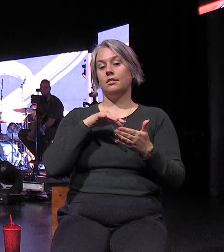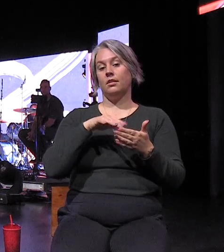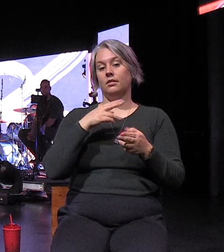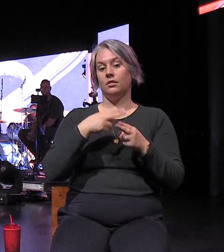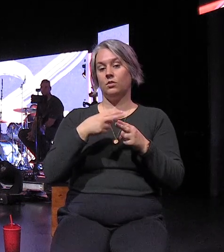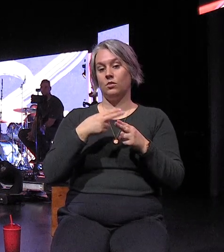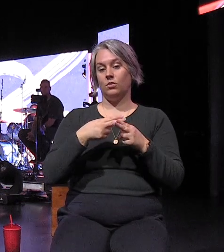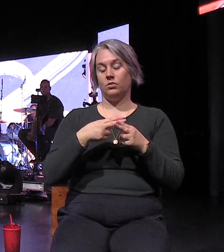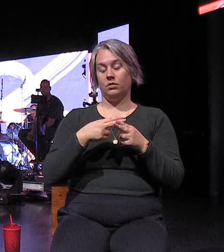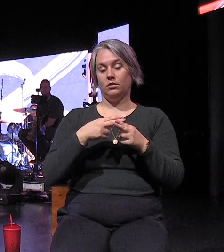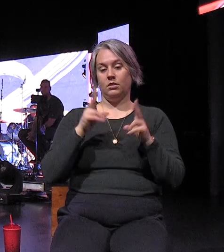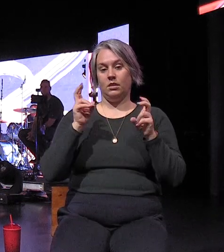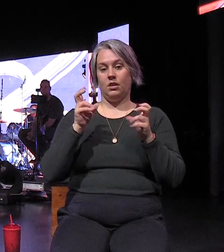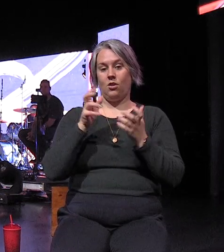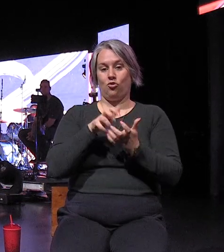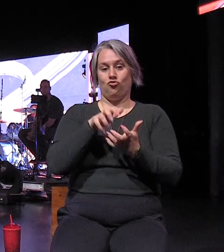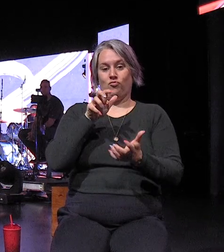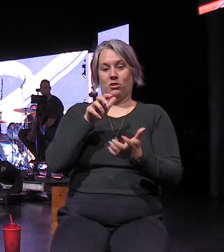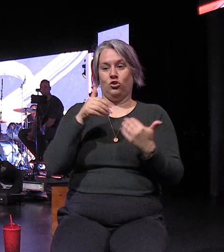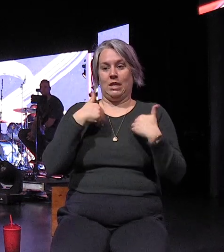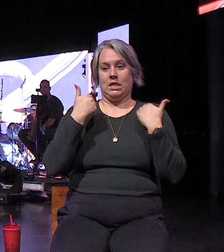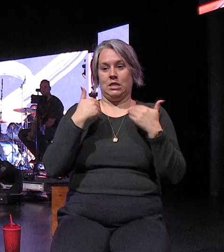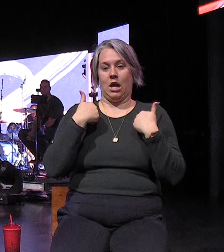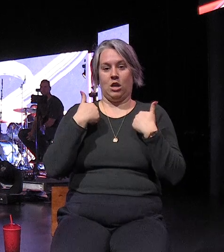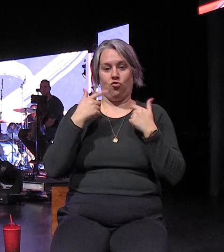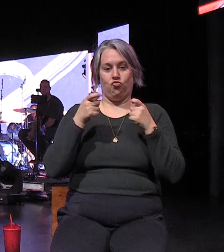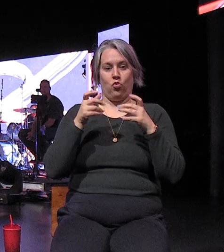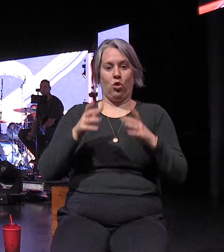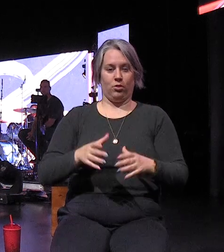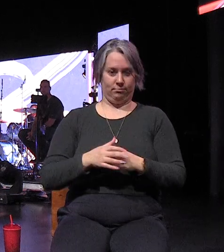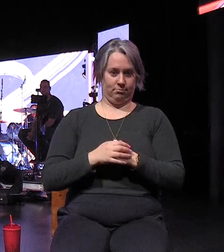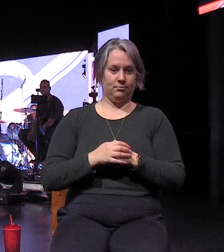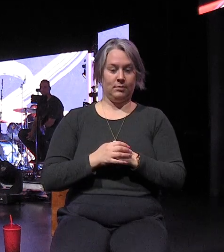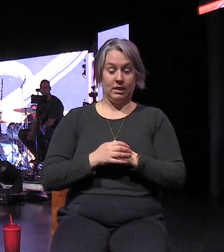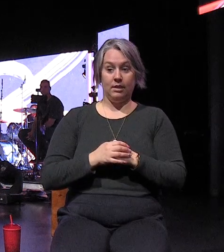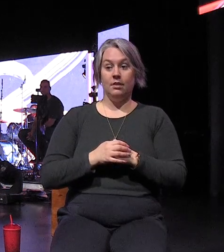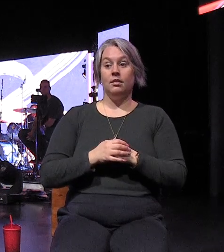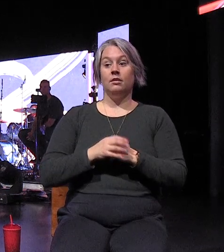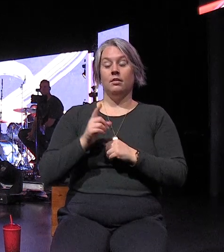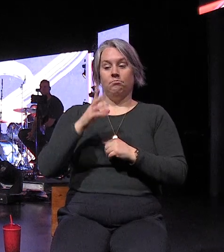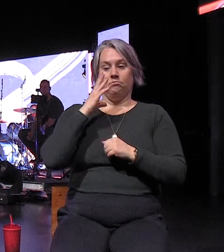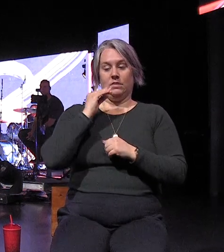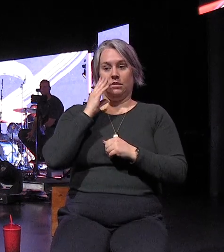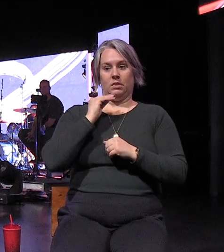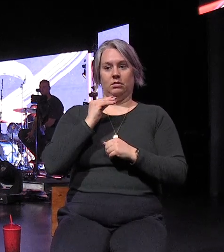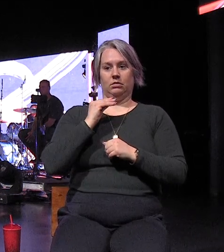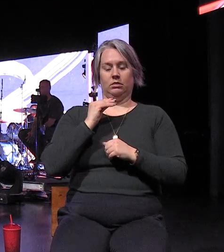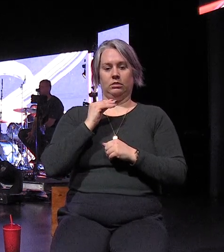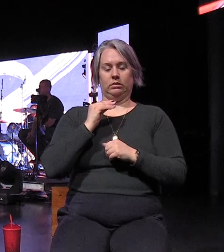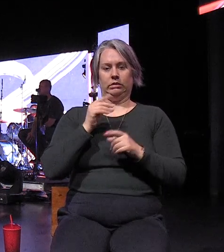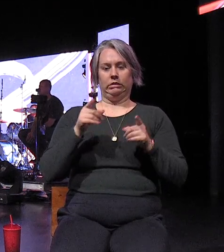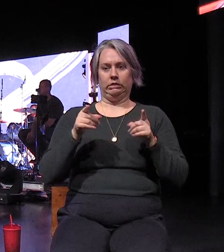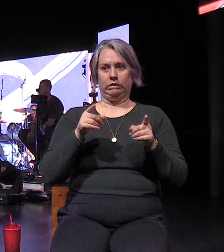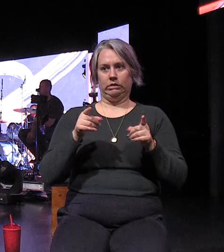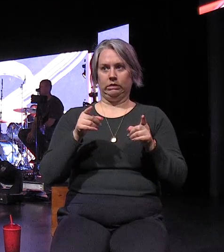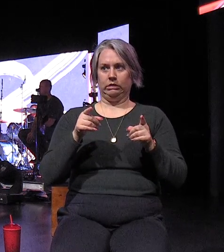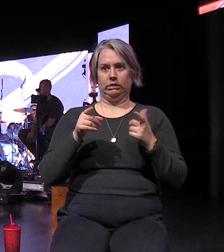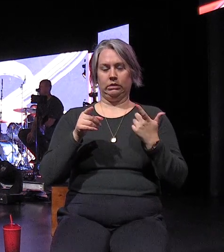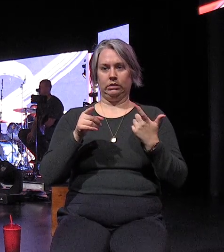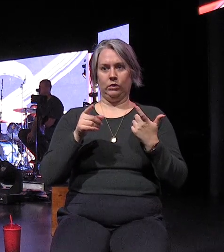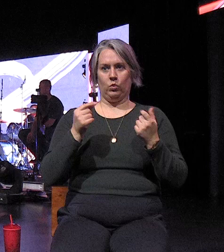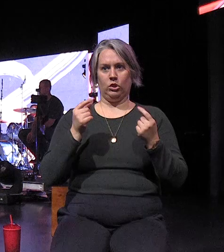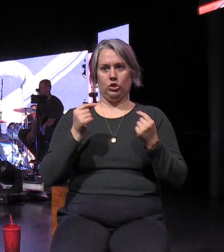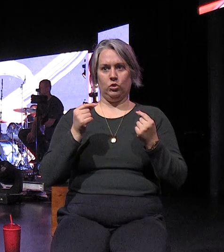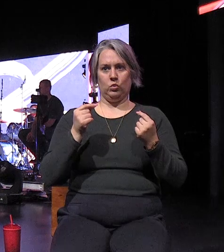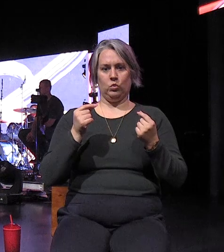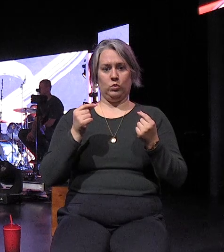the rich young ruler. The rich young ruler. And he's facing a crossroad of what I would call of surrender. He's